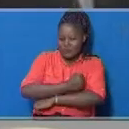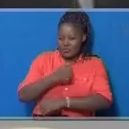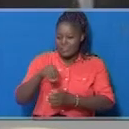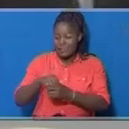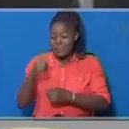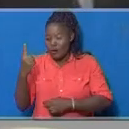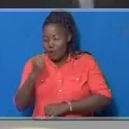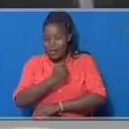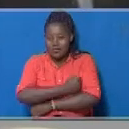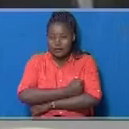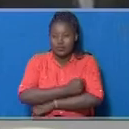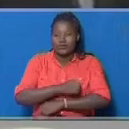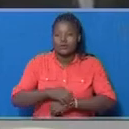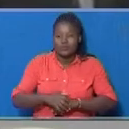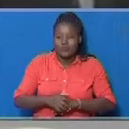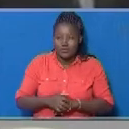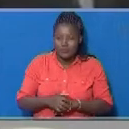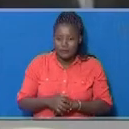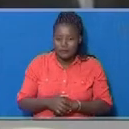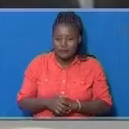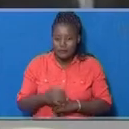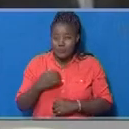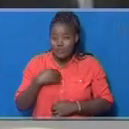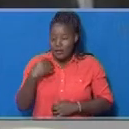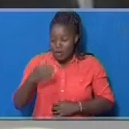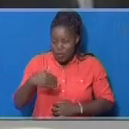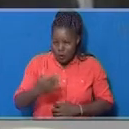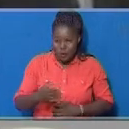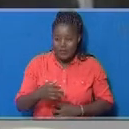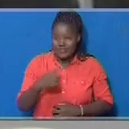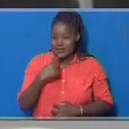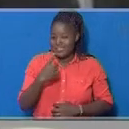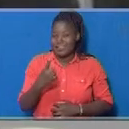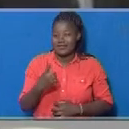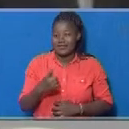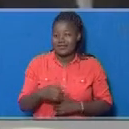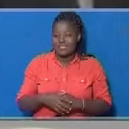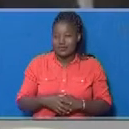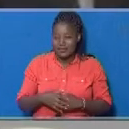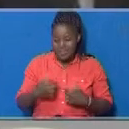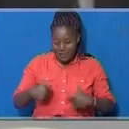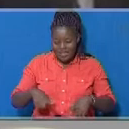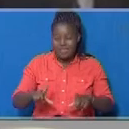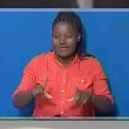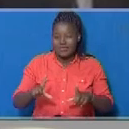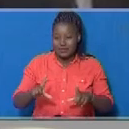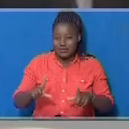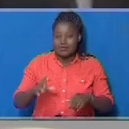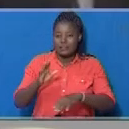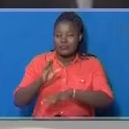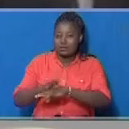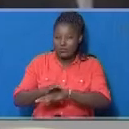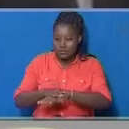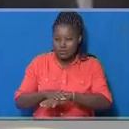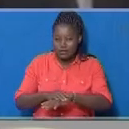As a matter of principle, I've always maintained that let sober moments remain